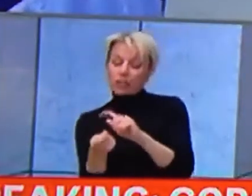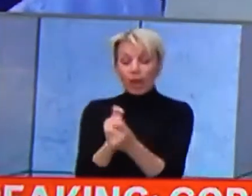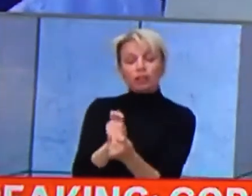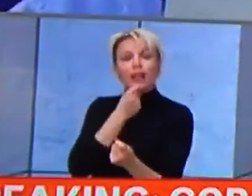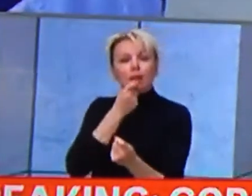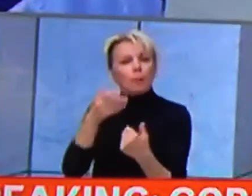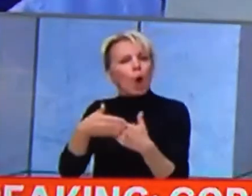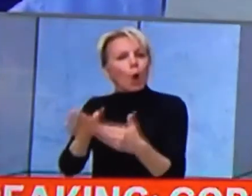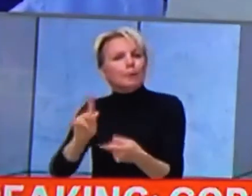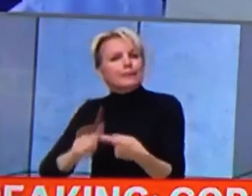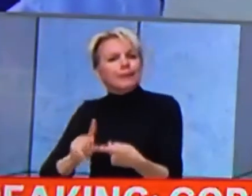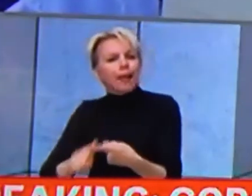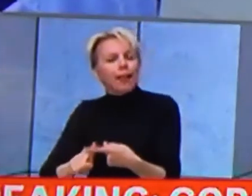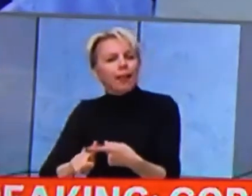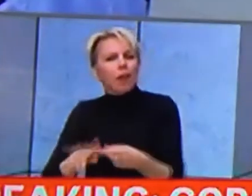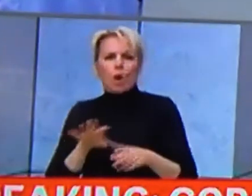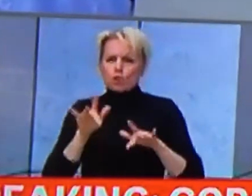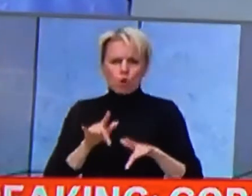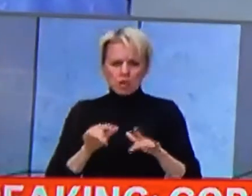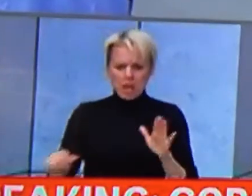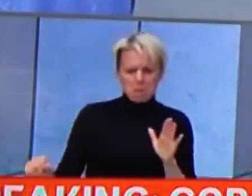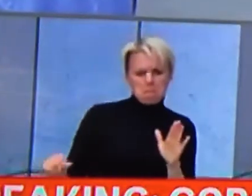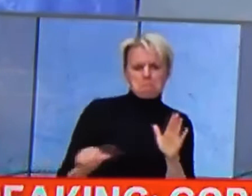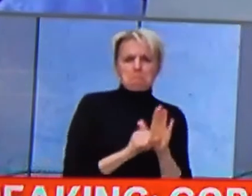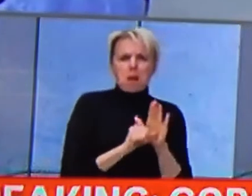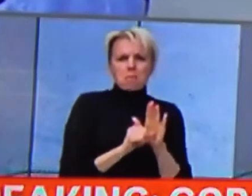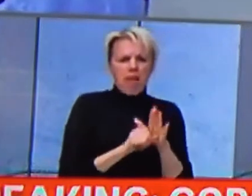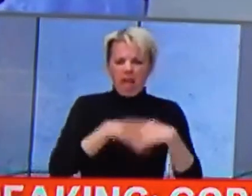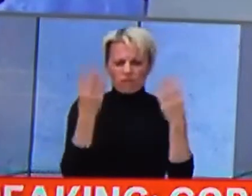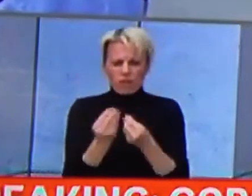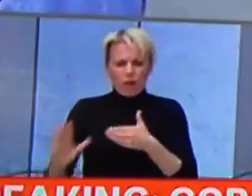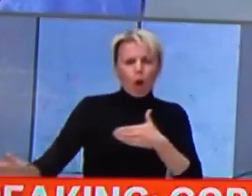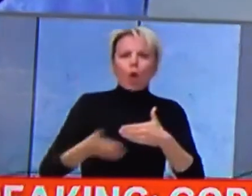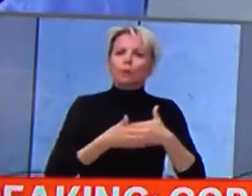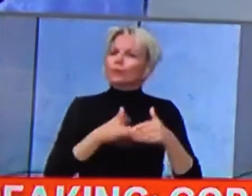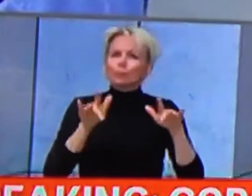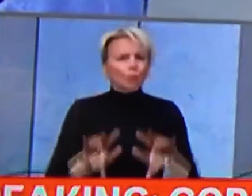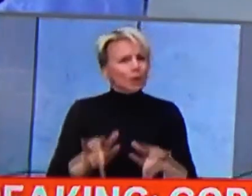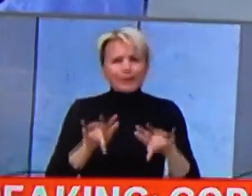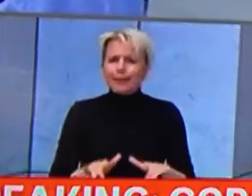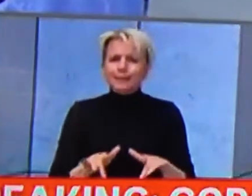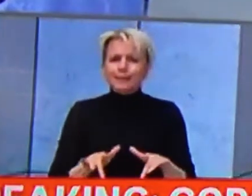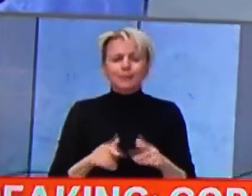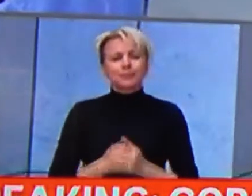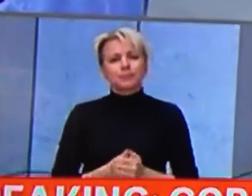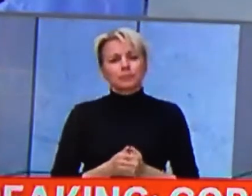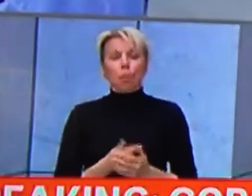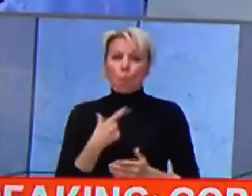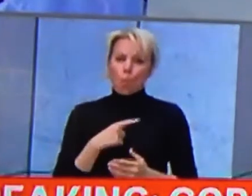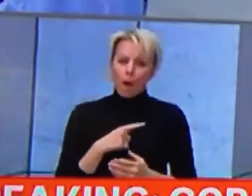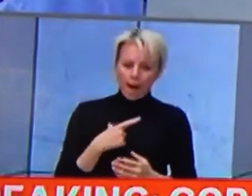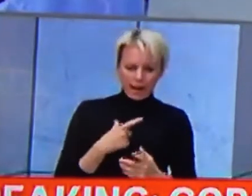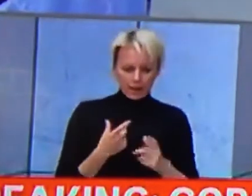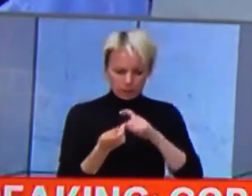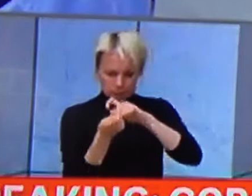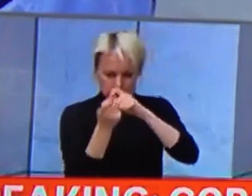and everything else is out. It is actually focused on the things that we would restrict. Now, the reason we're doing that is